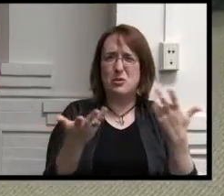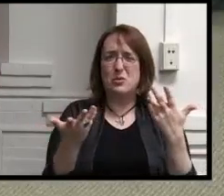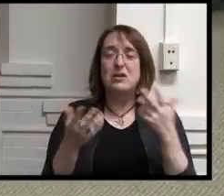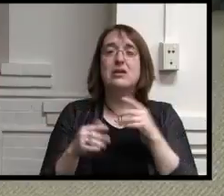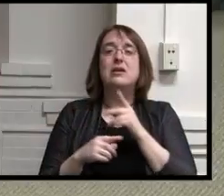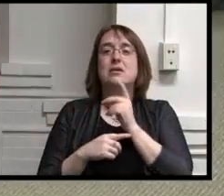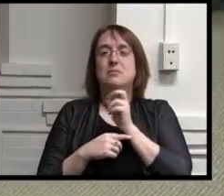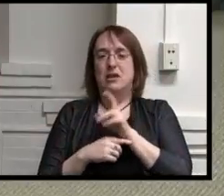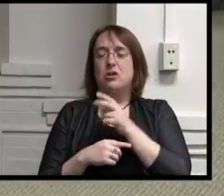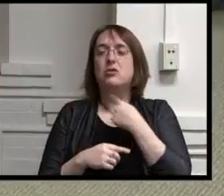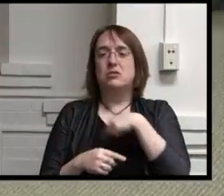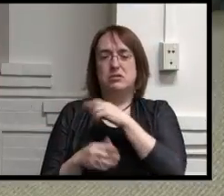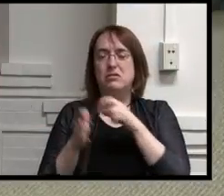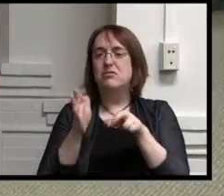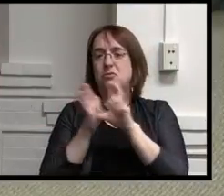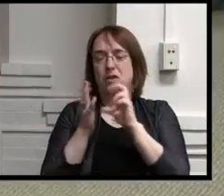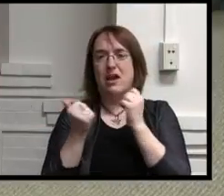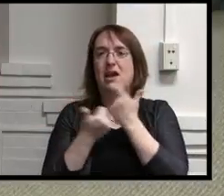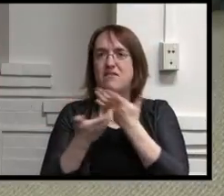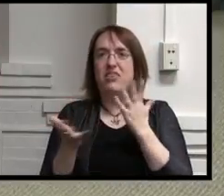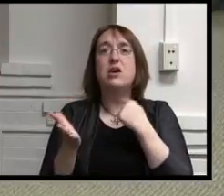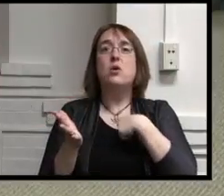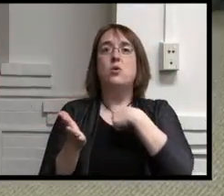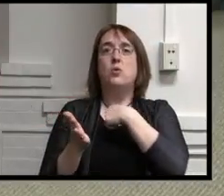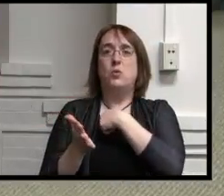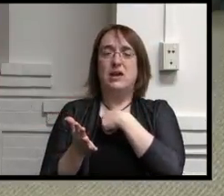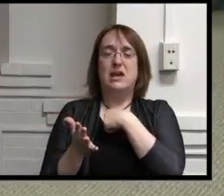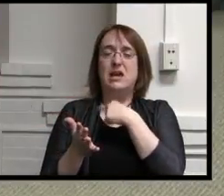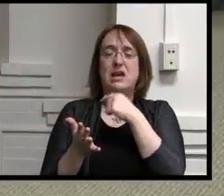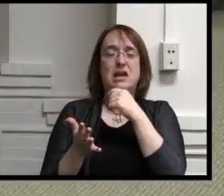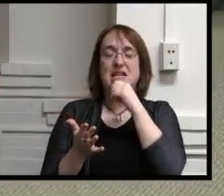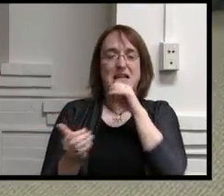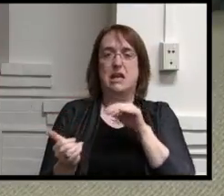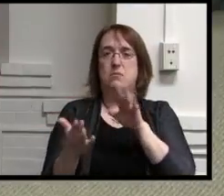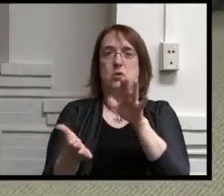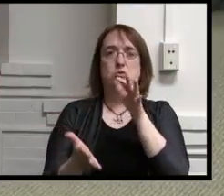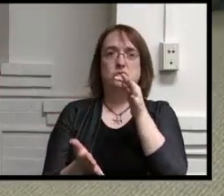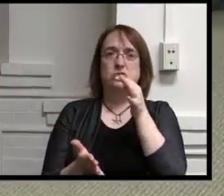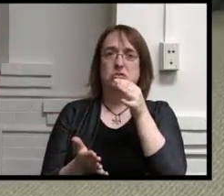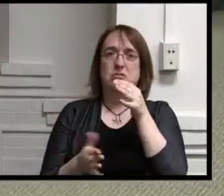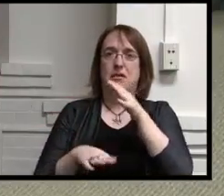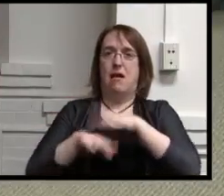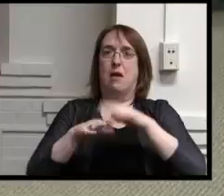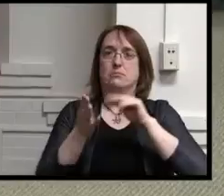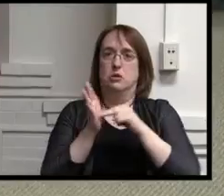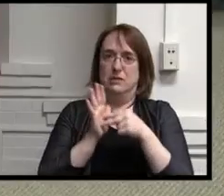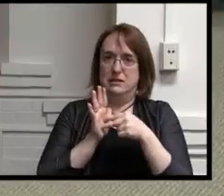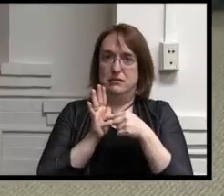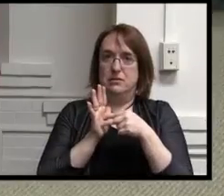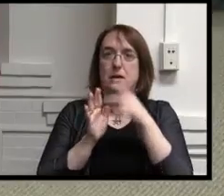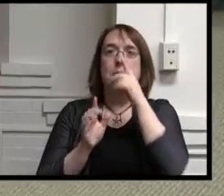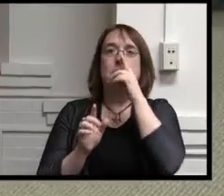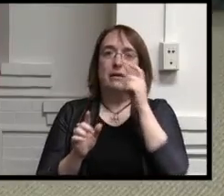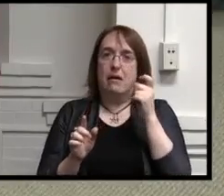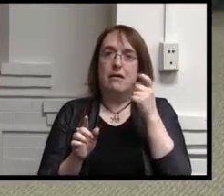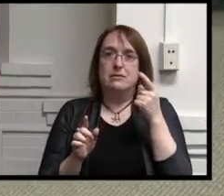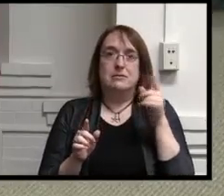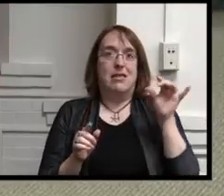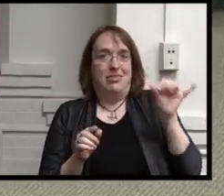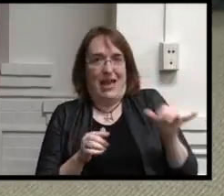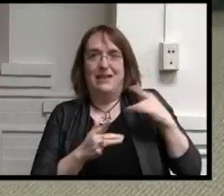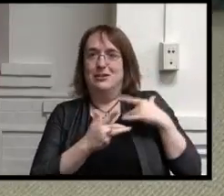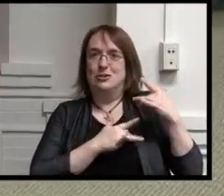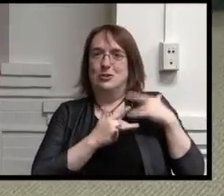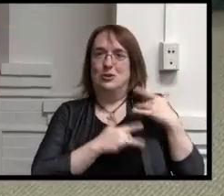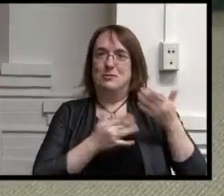we have. We actually purposely didn't come to you sooner to ask for any of this because of exactly that